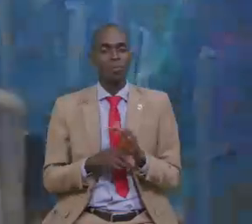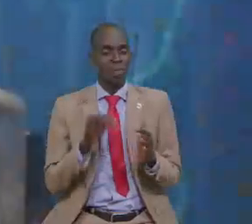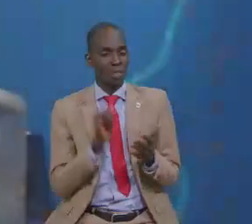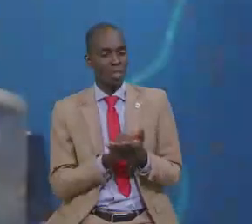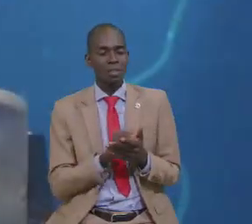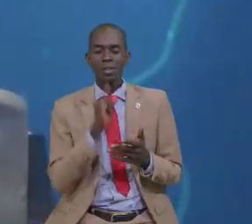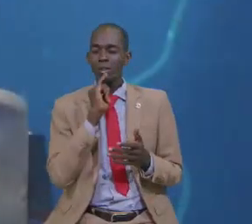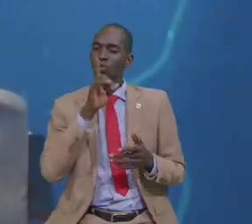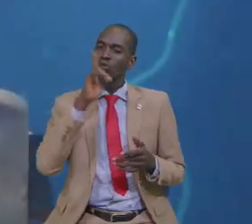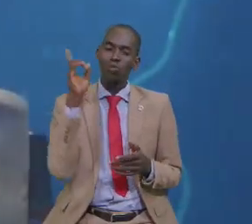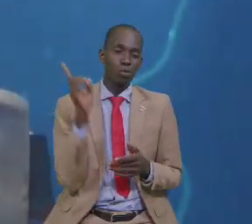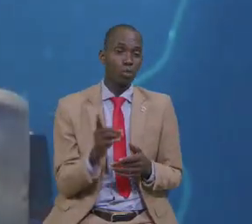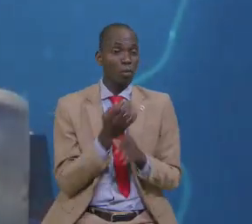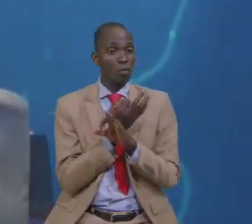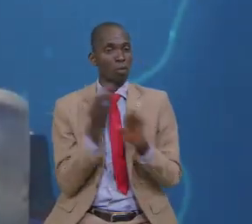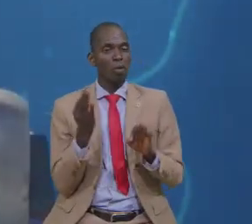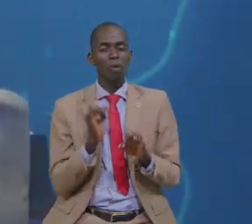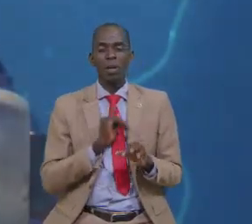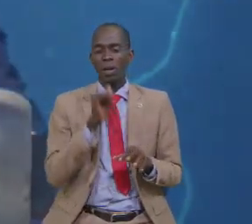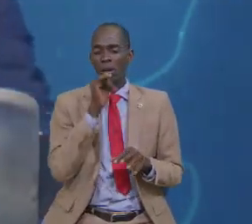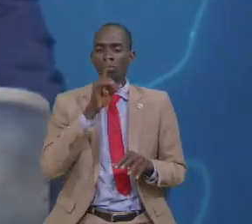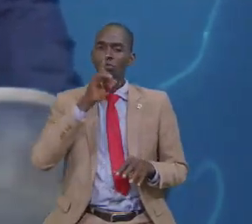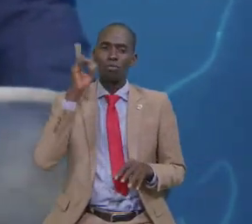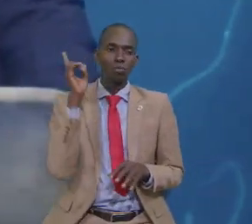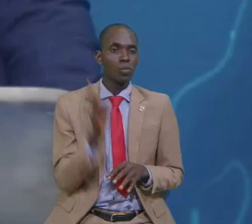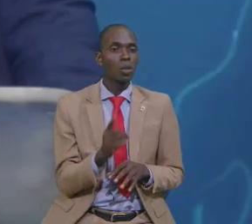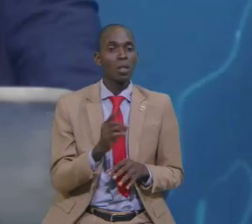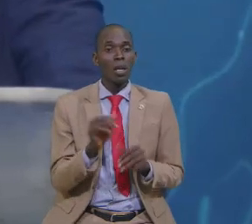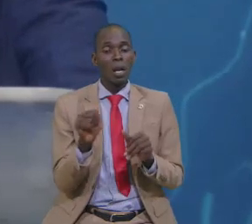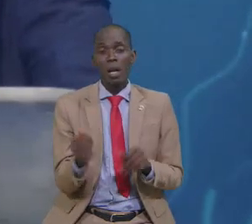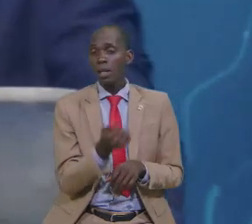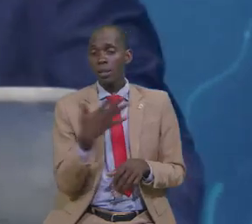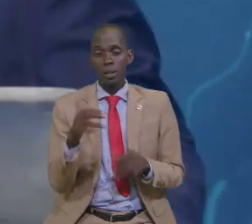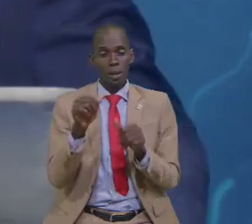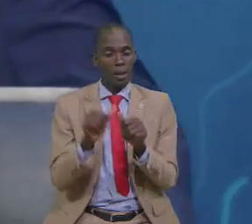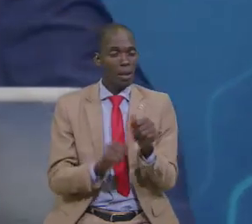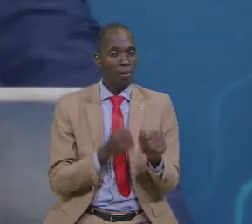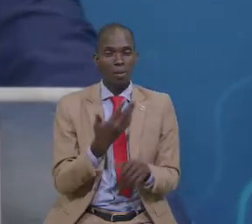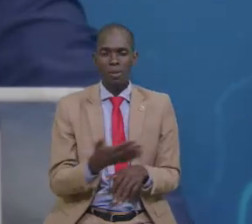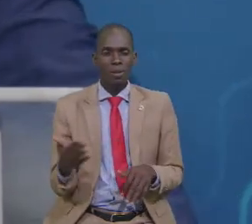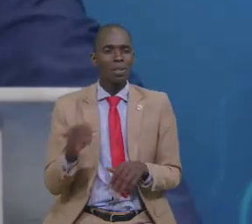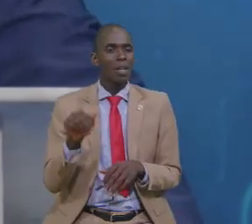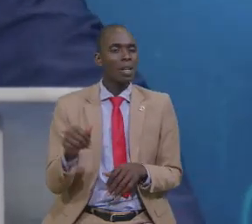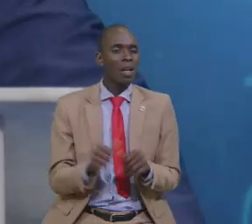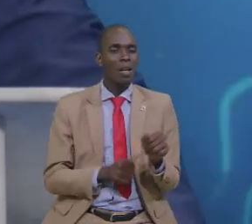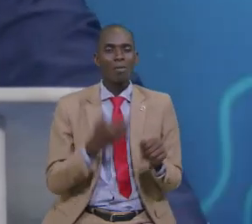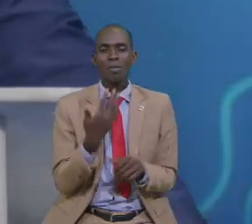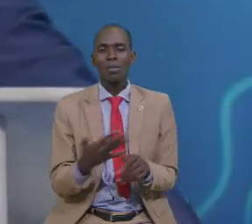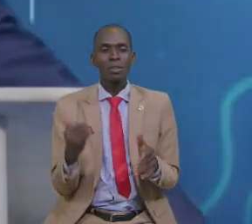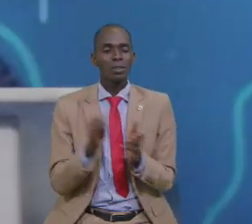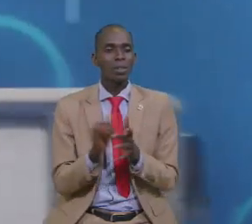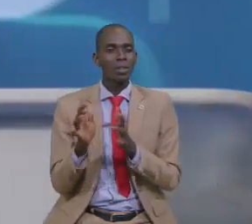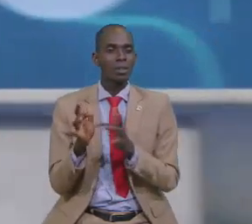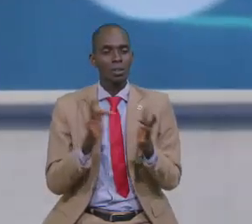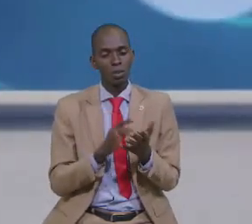freedom satina and sure anything in everything every sin that Jesus